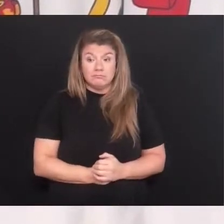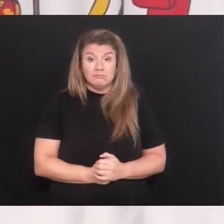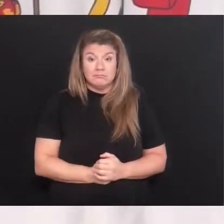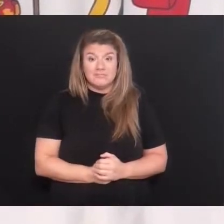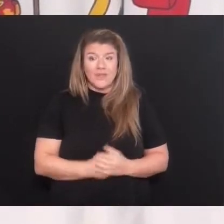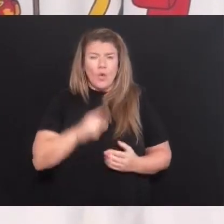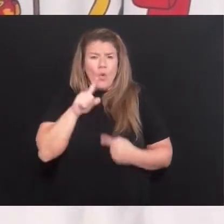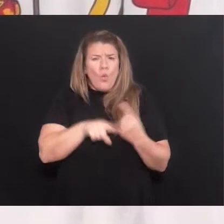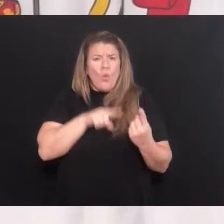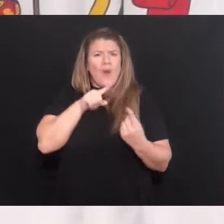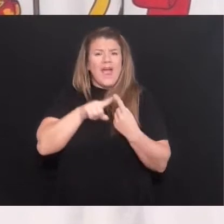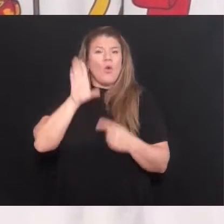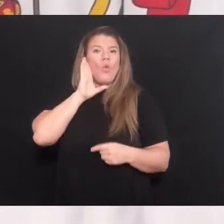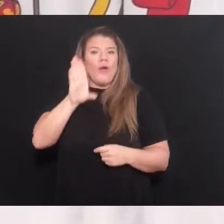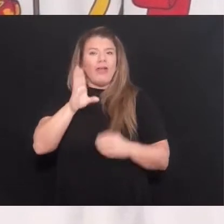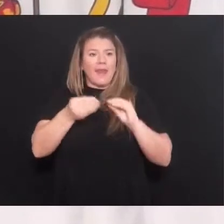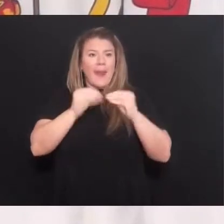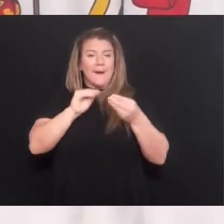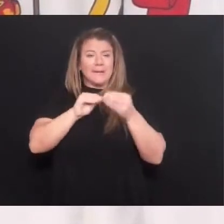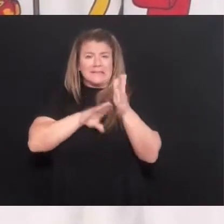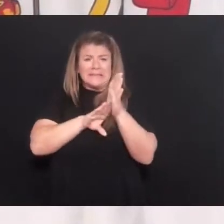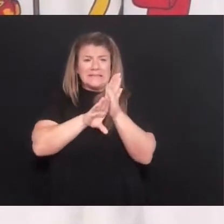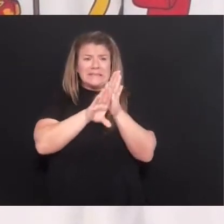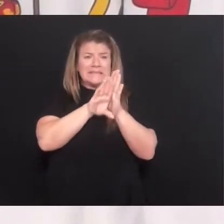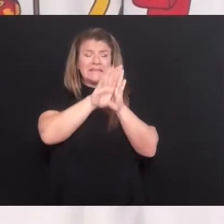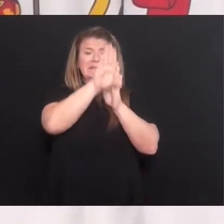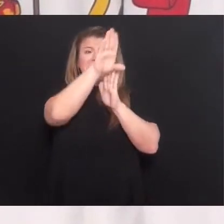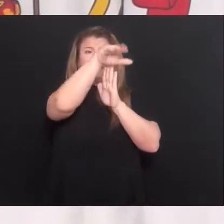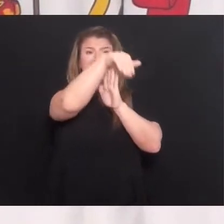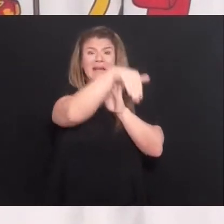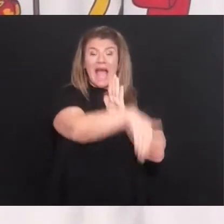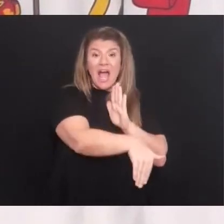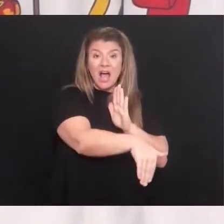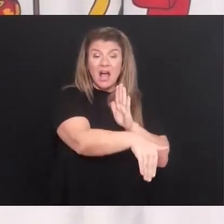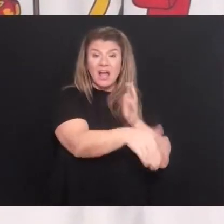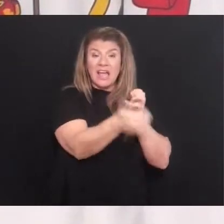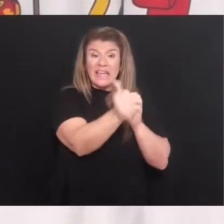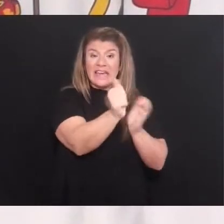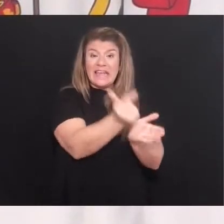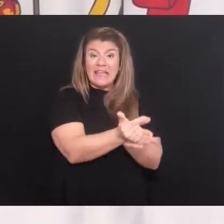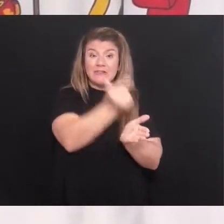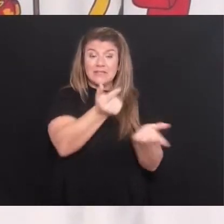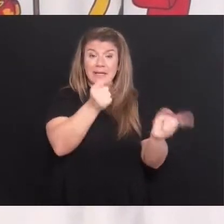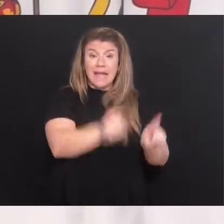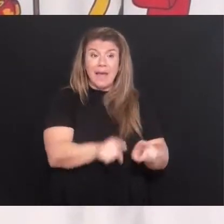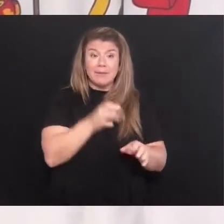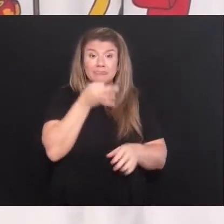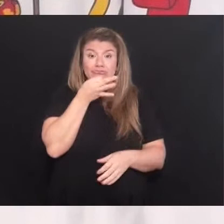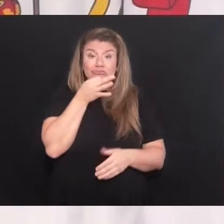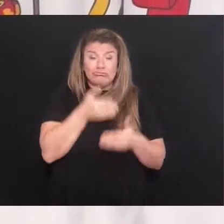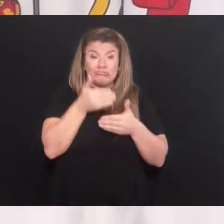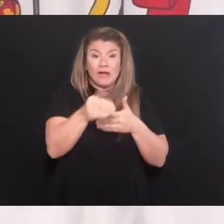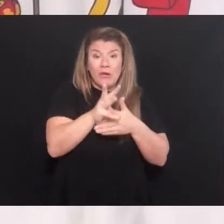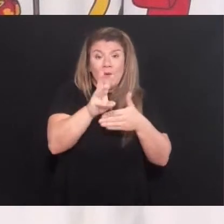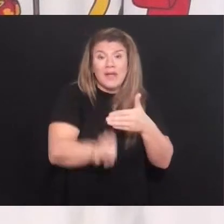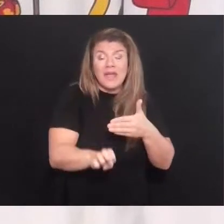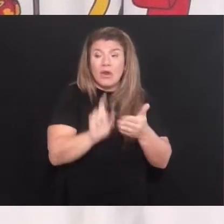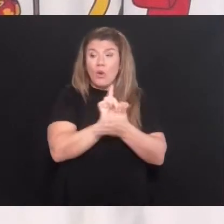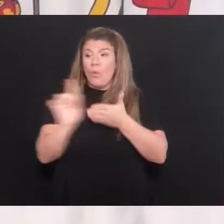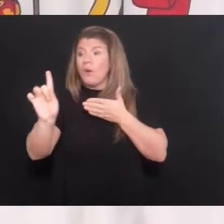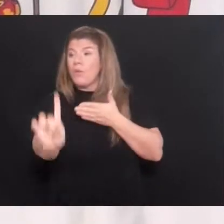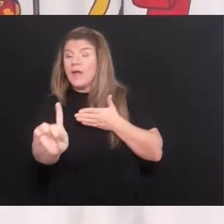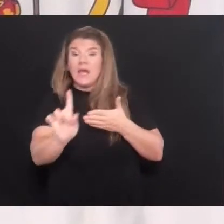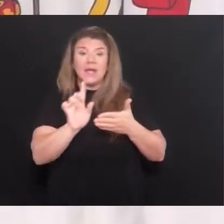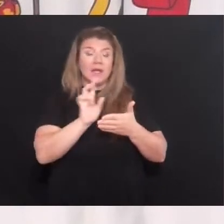point? Is there a guarantee that that's going to happen over the weekend, or it's going to happen a week from